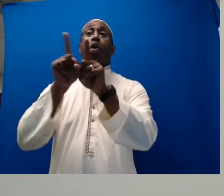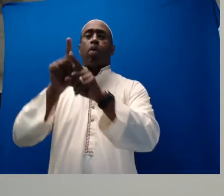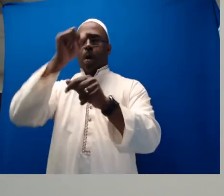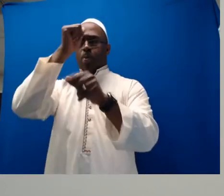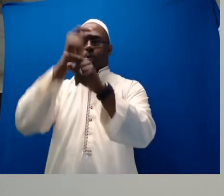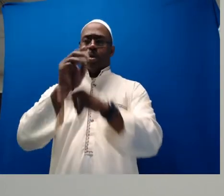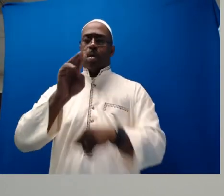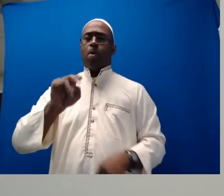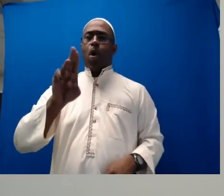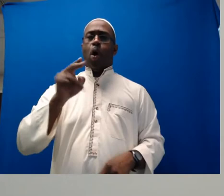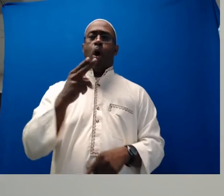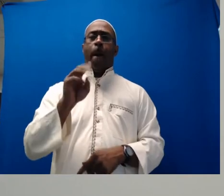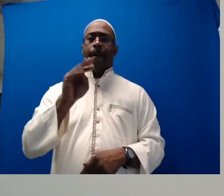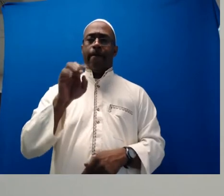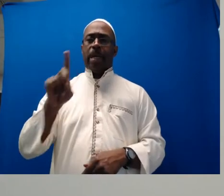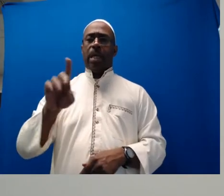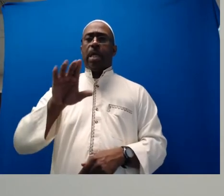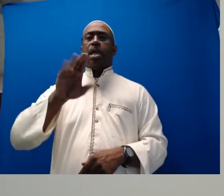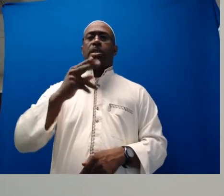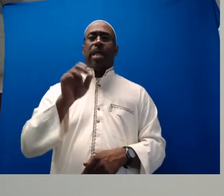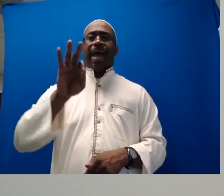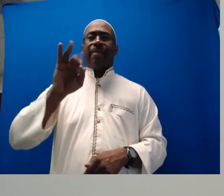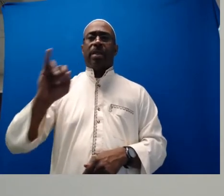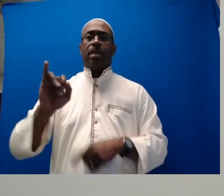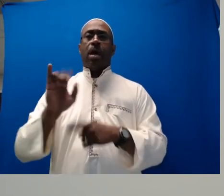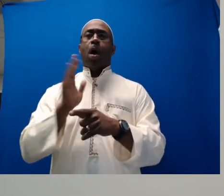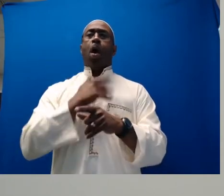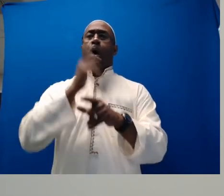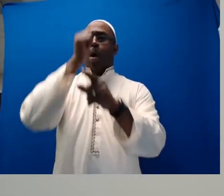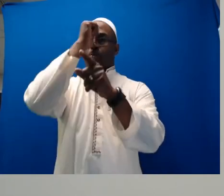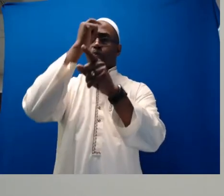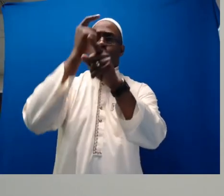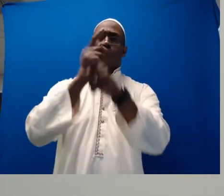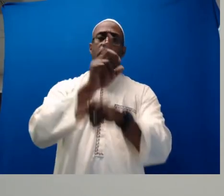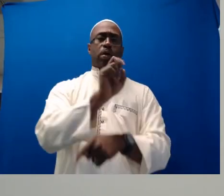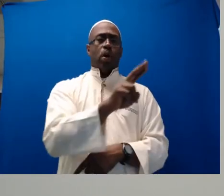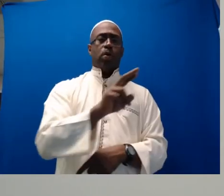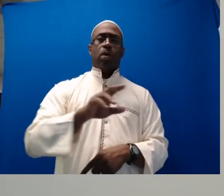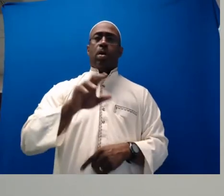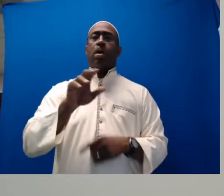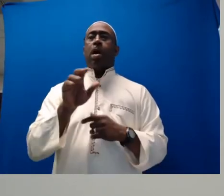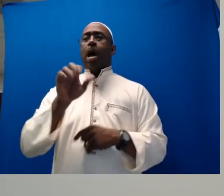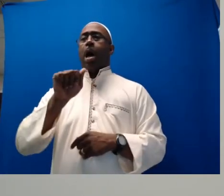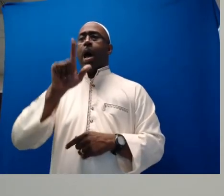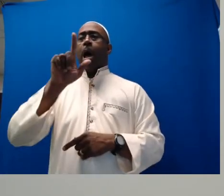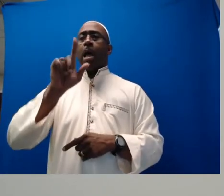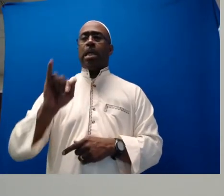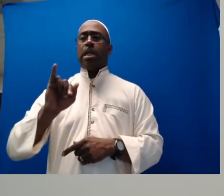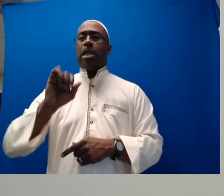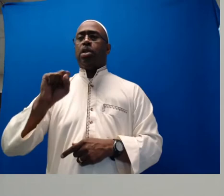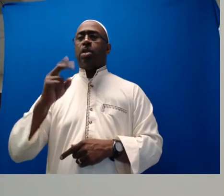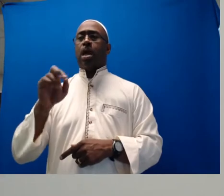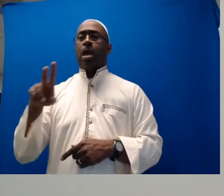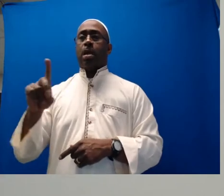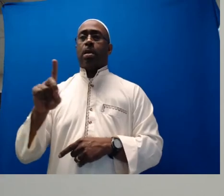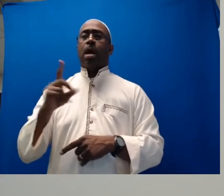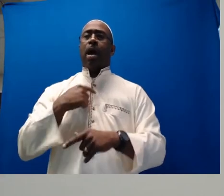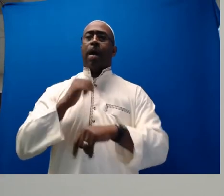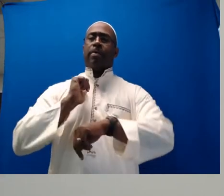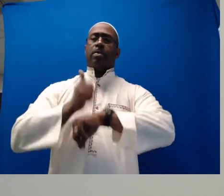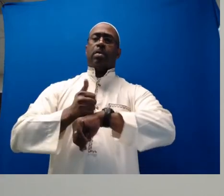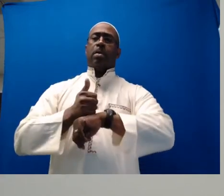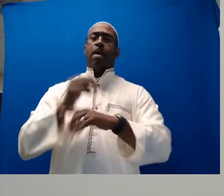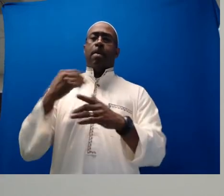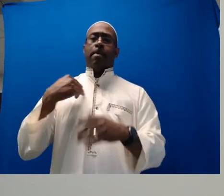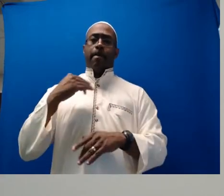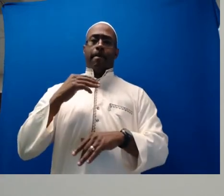dear brother Muhammad Shafi, as well as our brother Dr. Akhtar Ali Shah, a founding member of